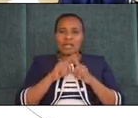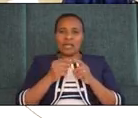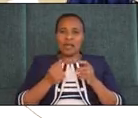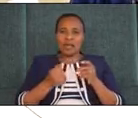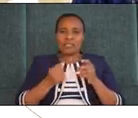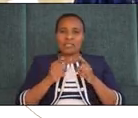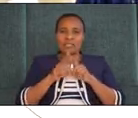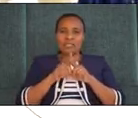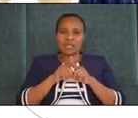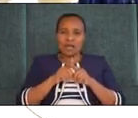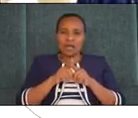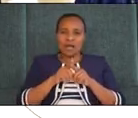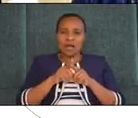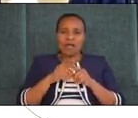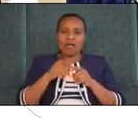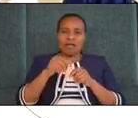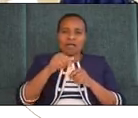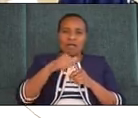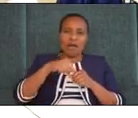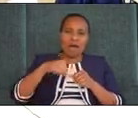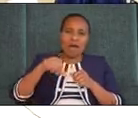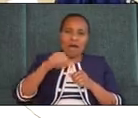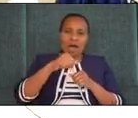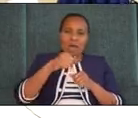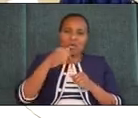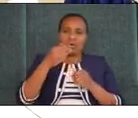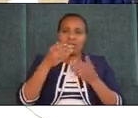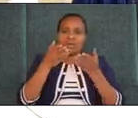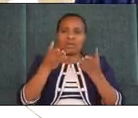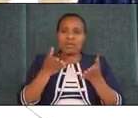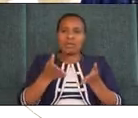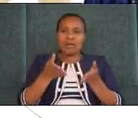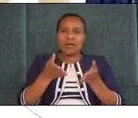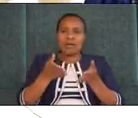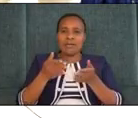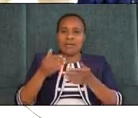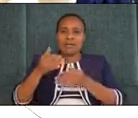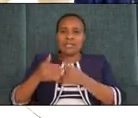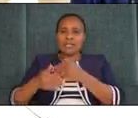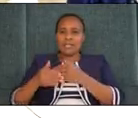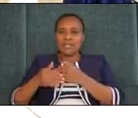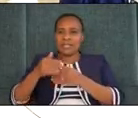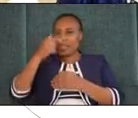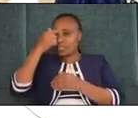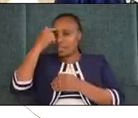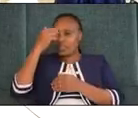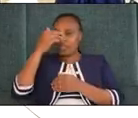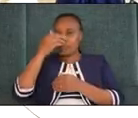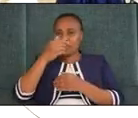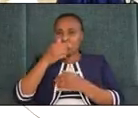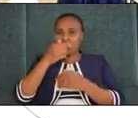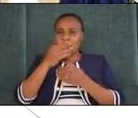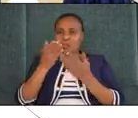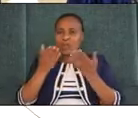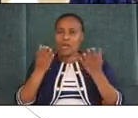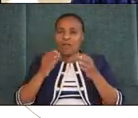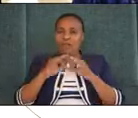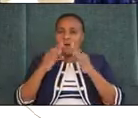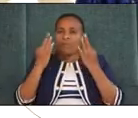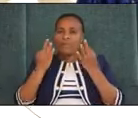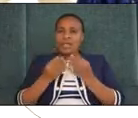And sister around here, it's because we're a